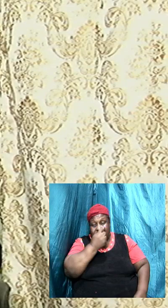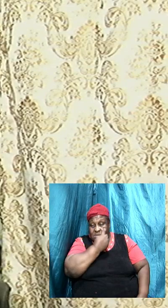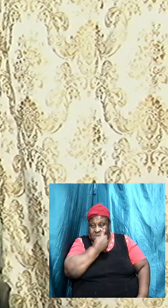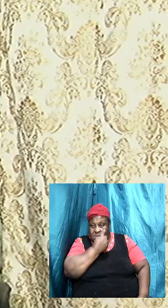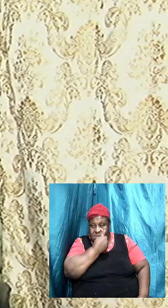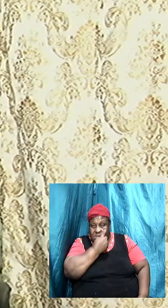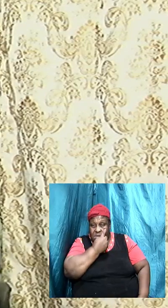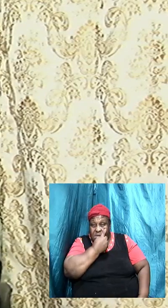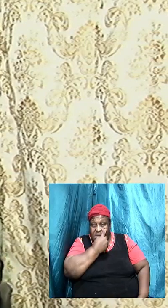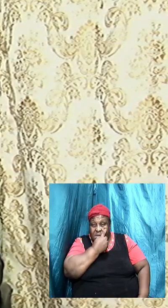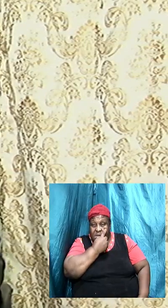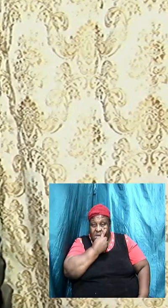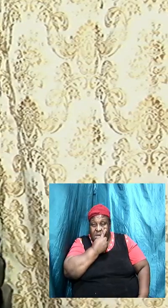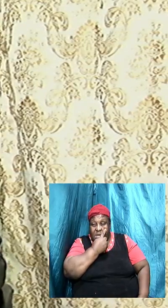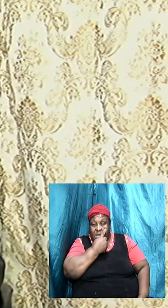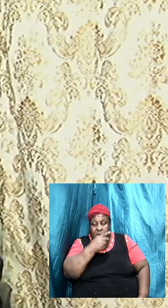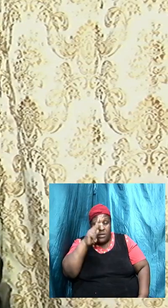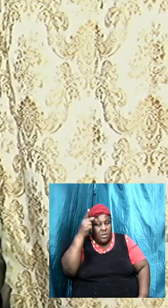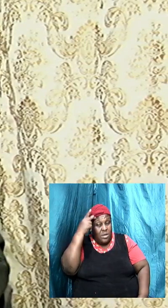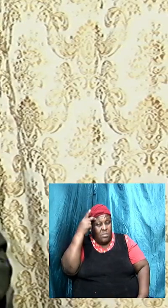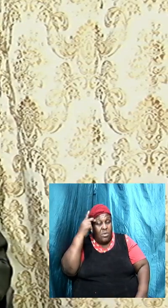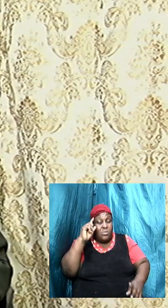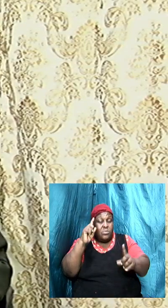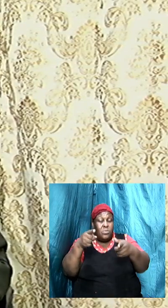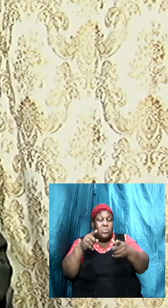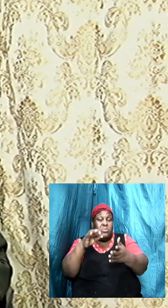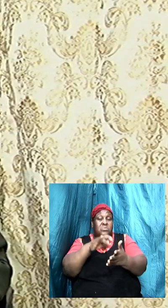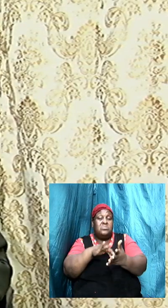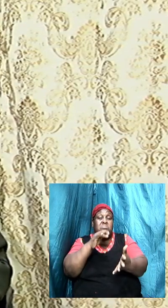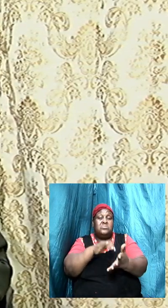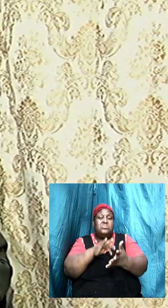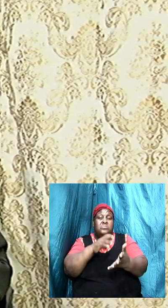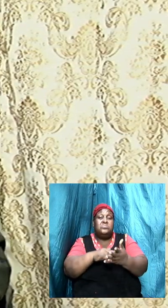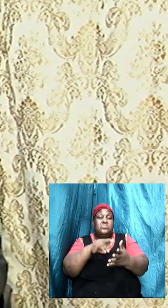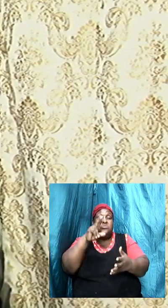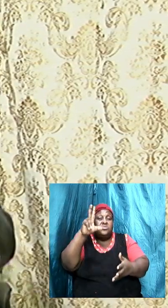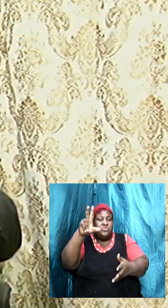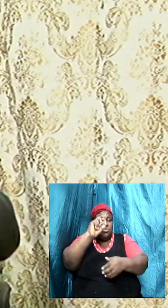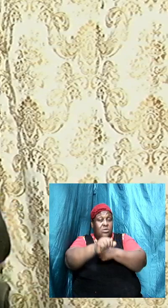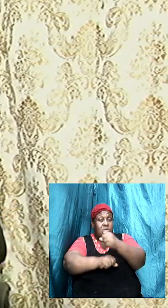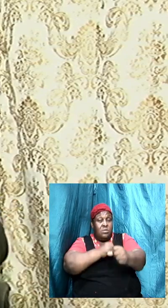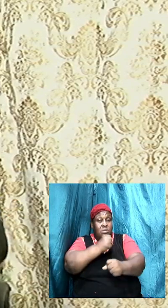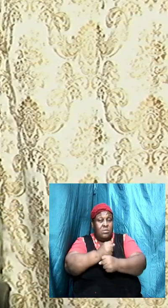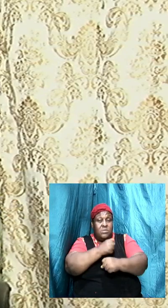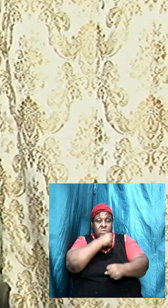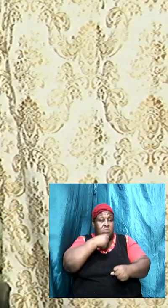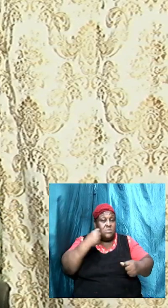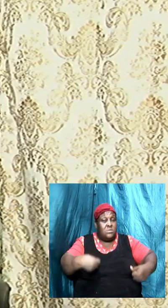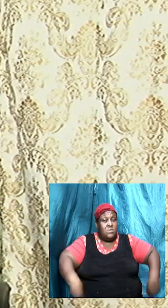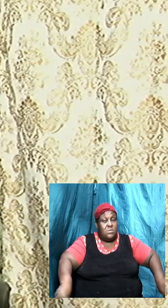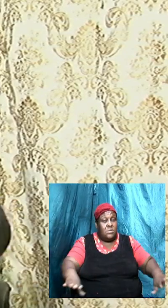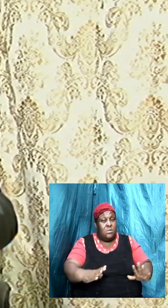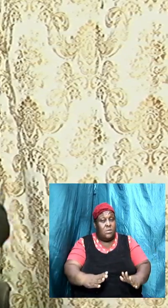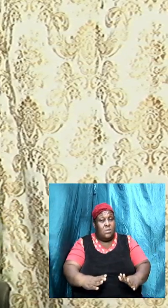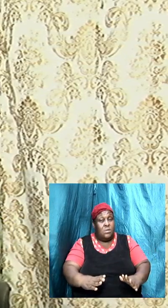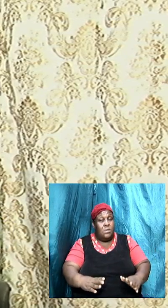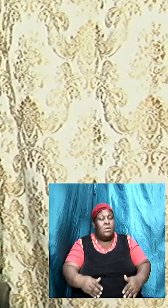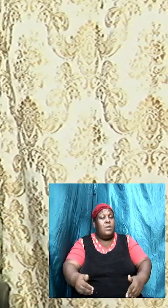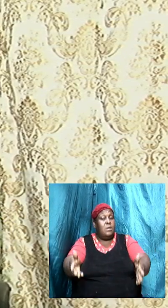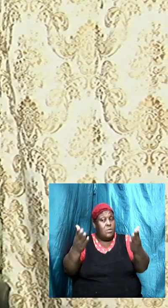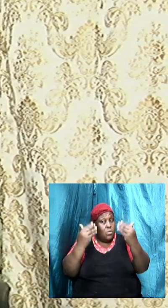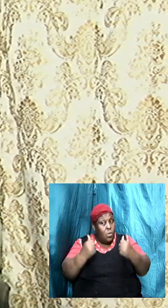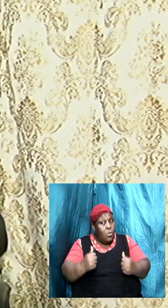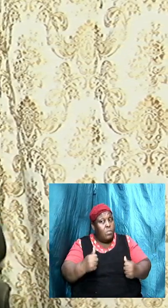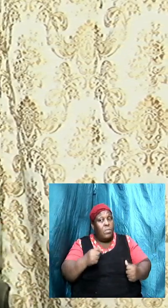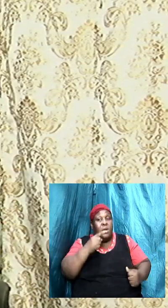he went to study 3 years in the desert. And then he came and he confirmed what the Lord